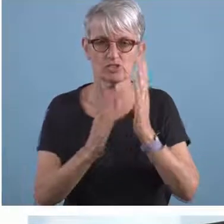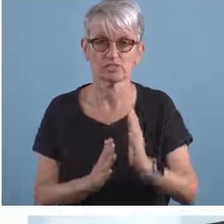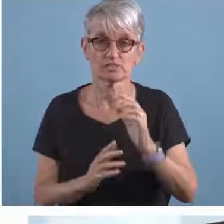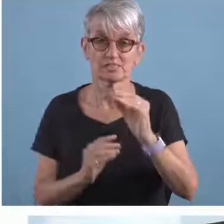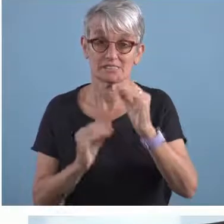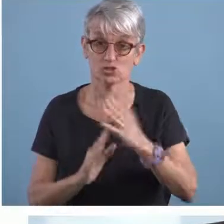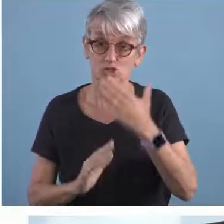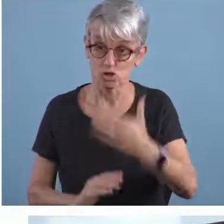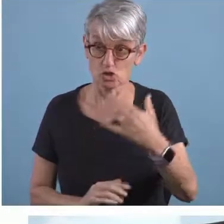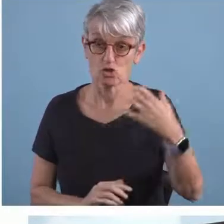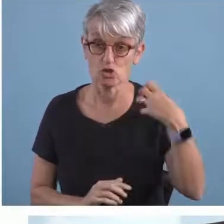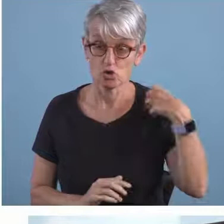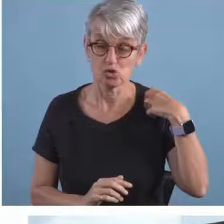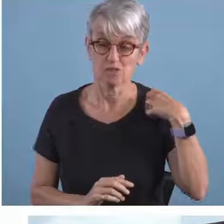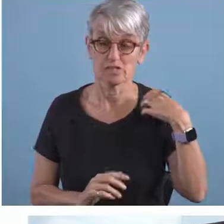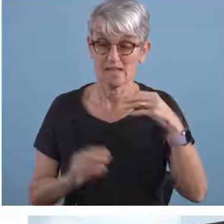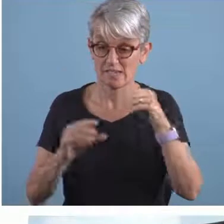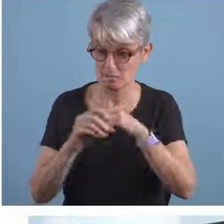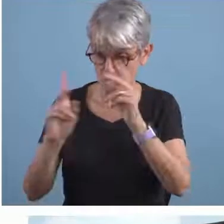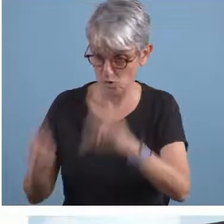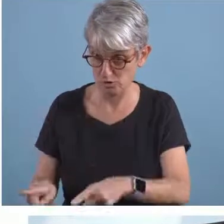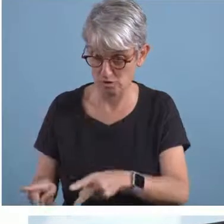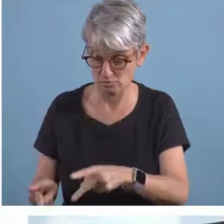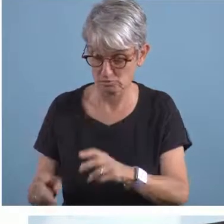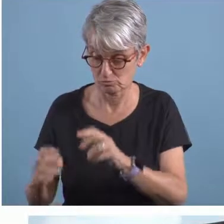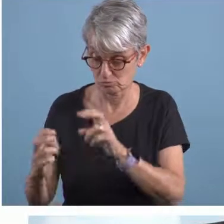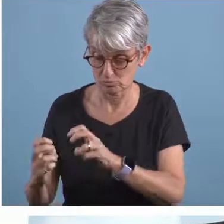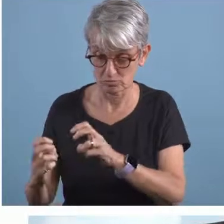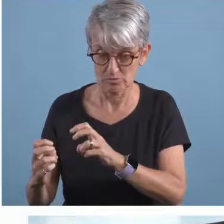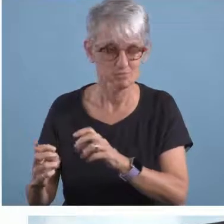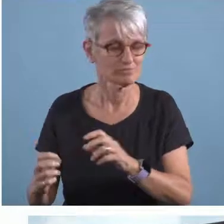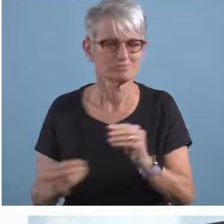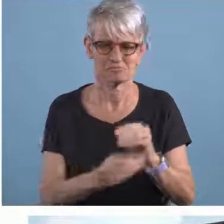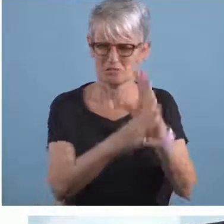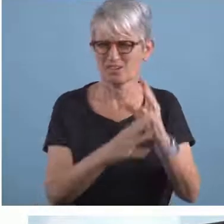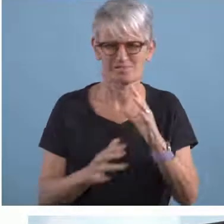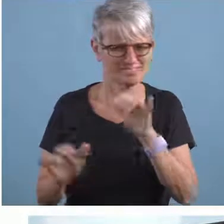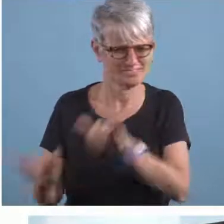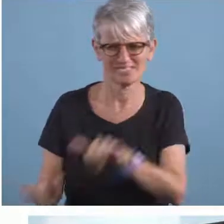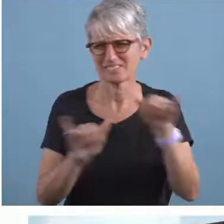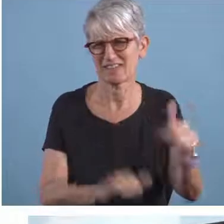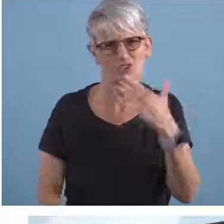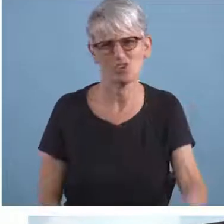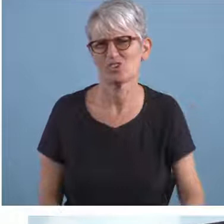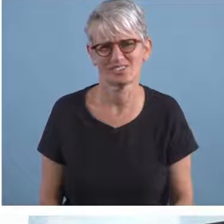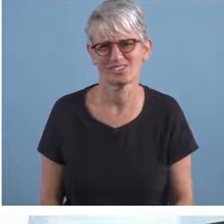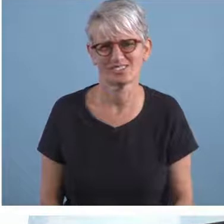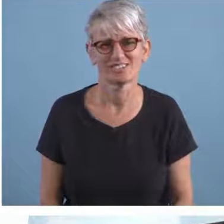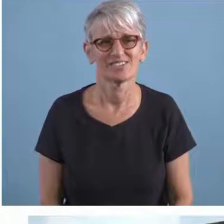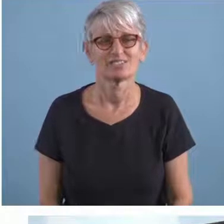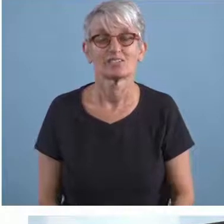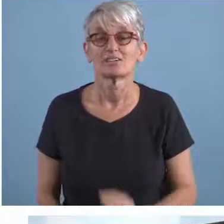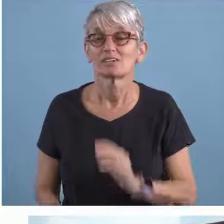at coaching in person, telepractice is not a problem. My providers